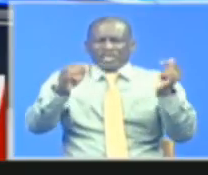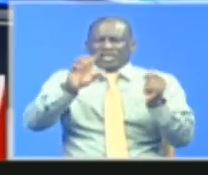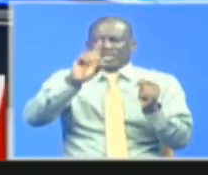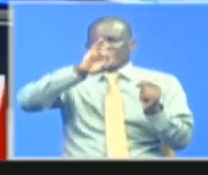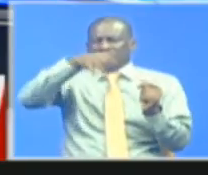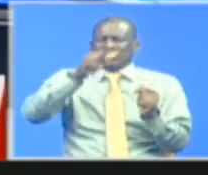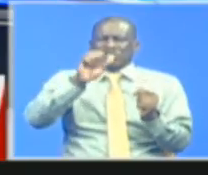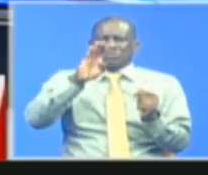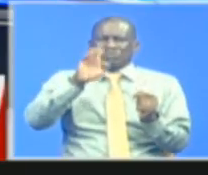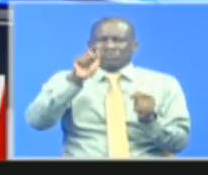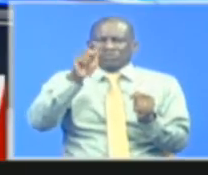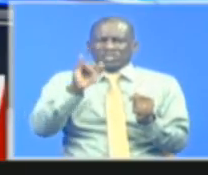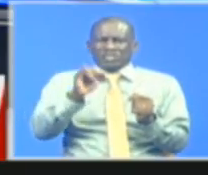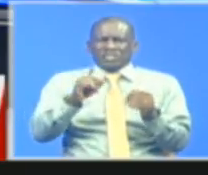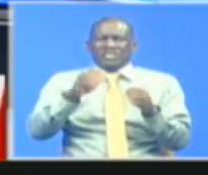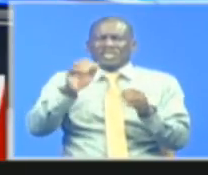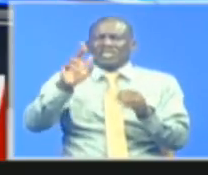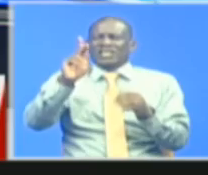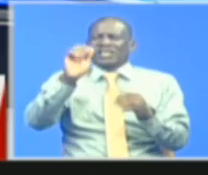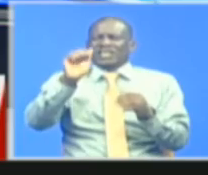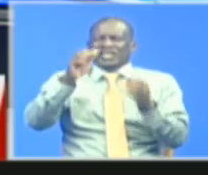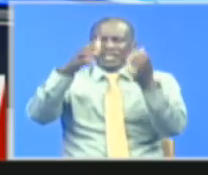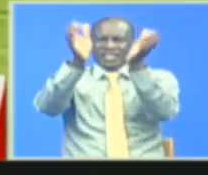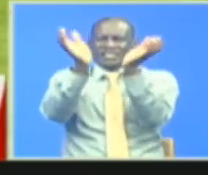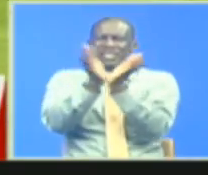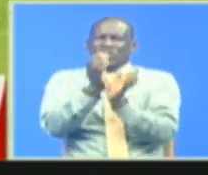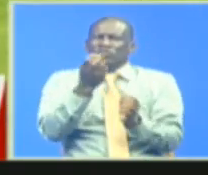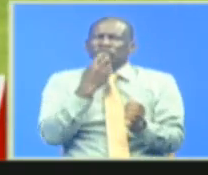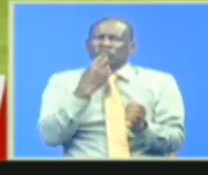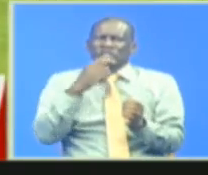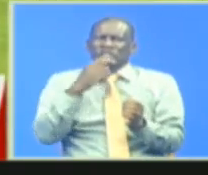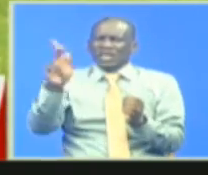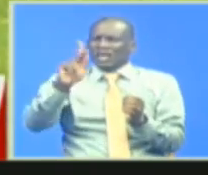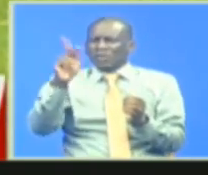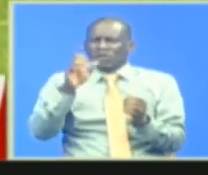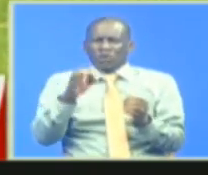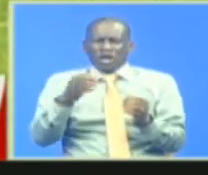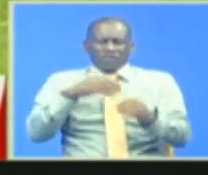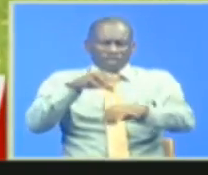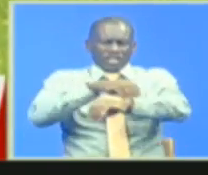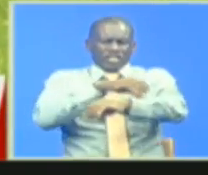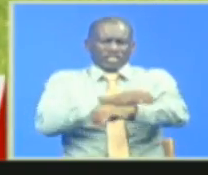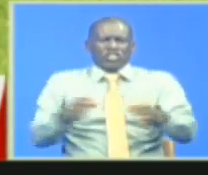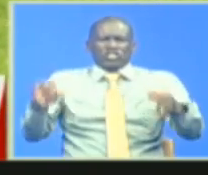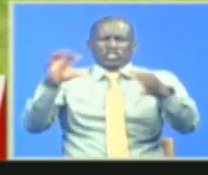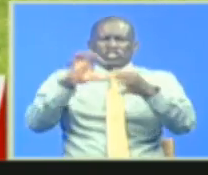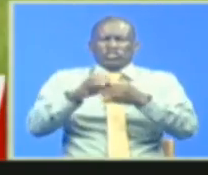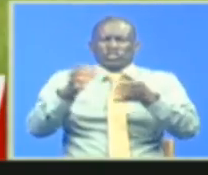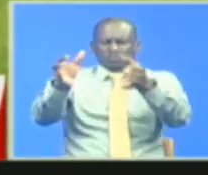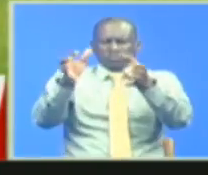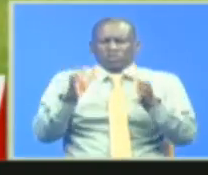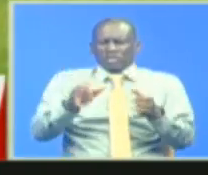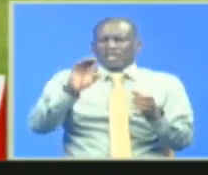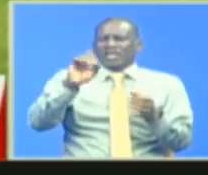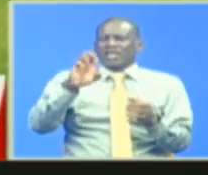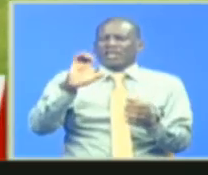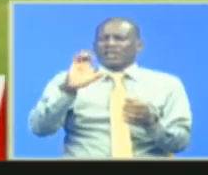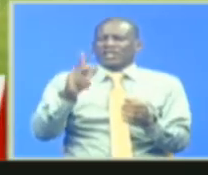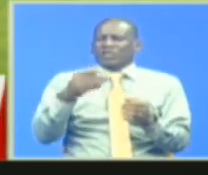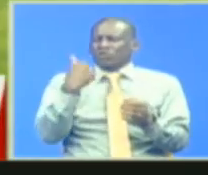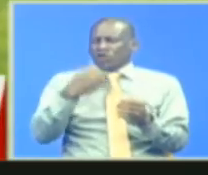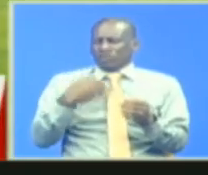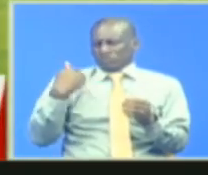Arta at the Kasarani Stadium on Tuesday. Kapaito, who is out with a calf injury, joins keeper Eric Juma, who is recovering from a minor